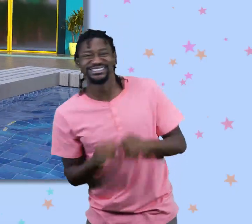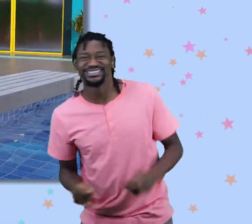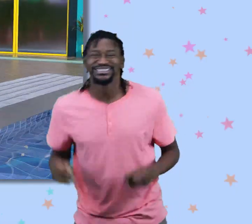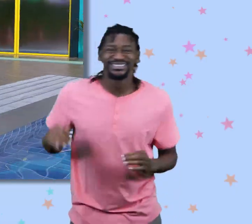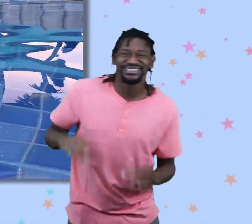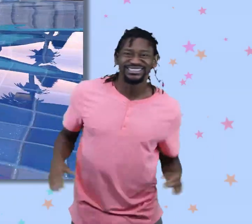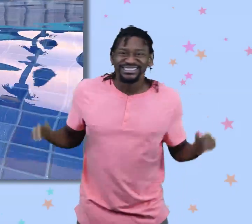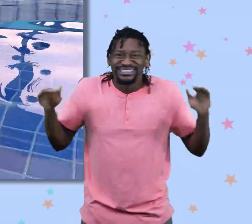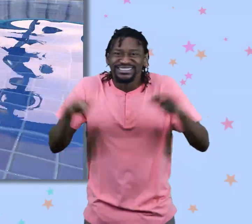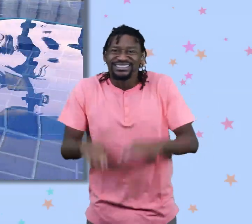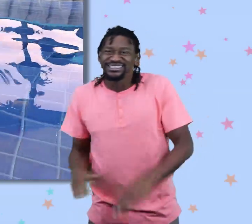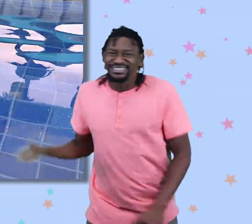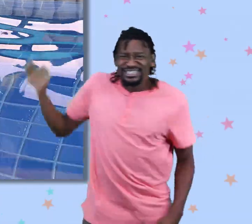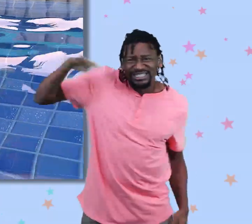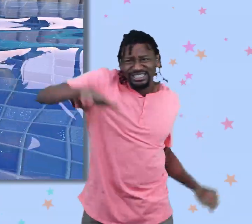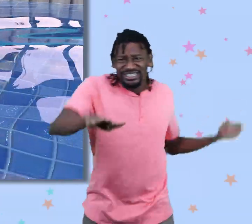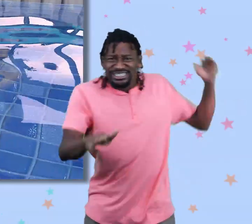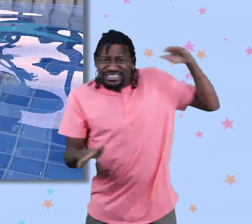pray.